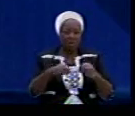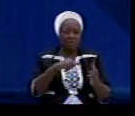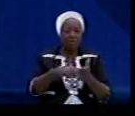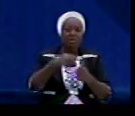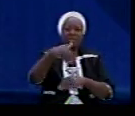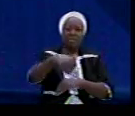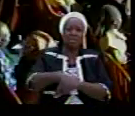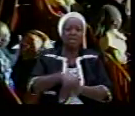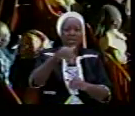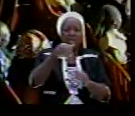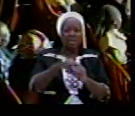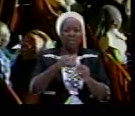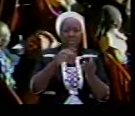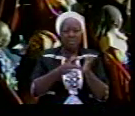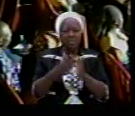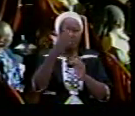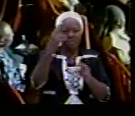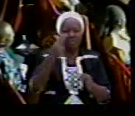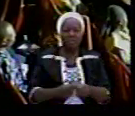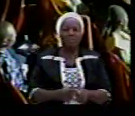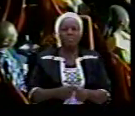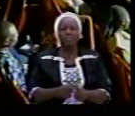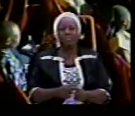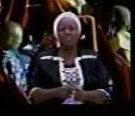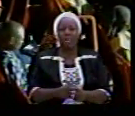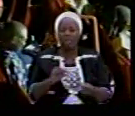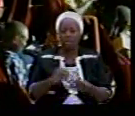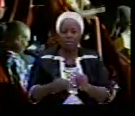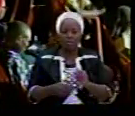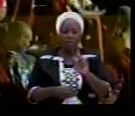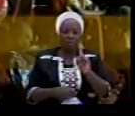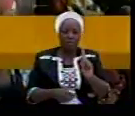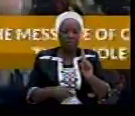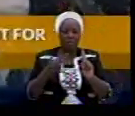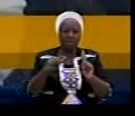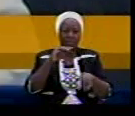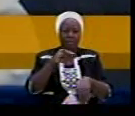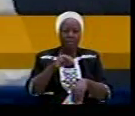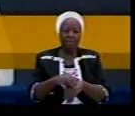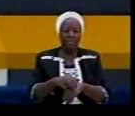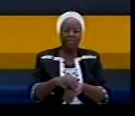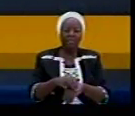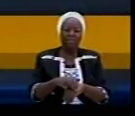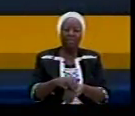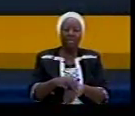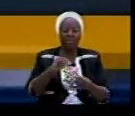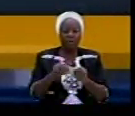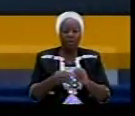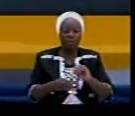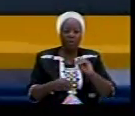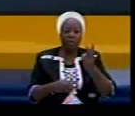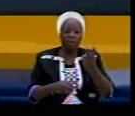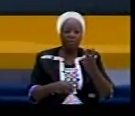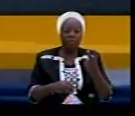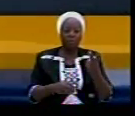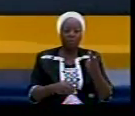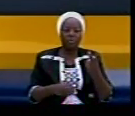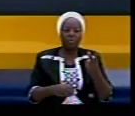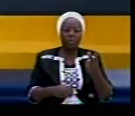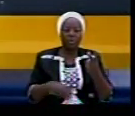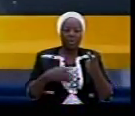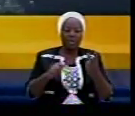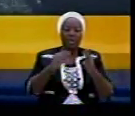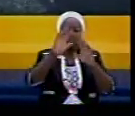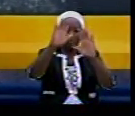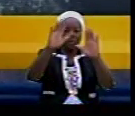in Jesus' name. Number one, the message. Number two is the